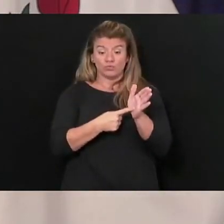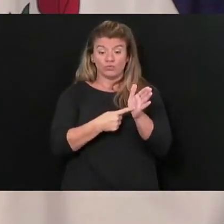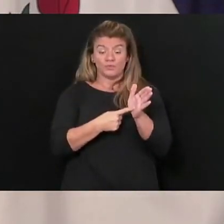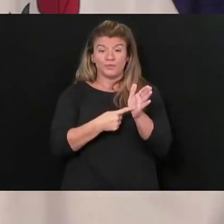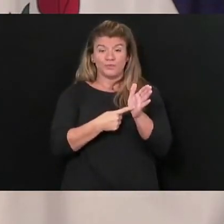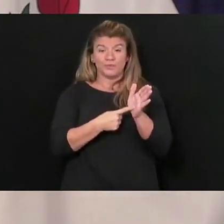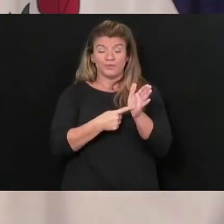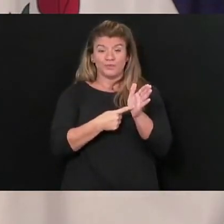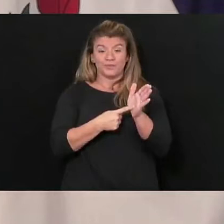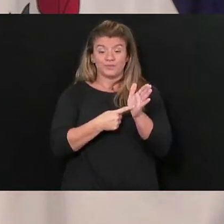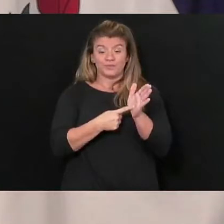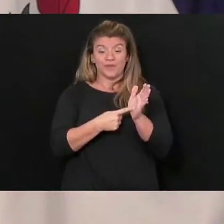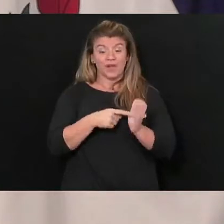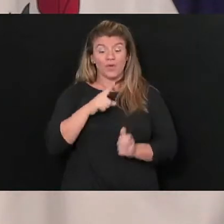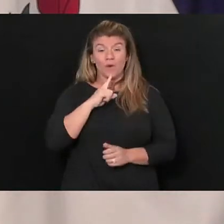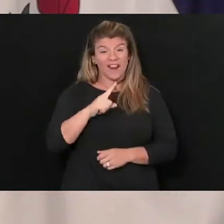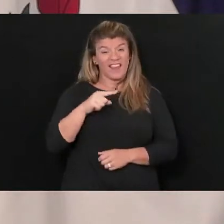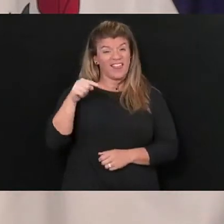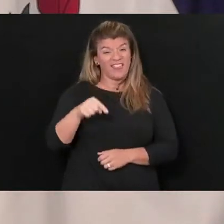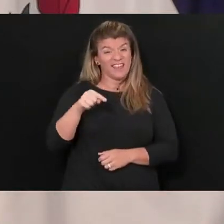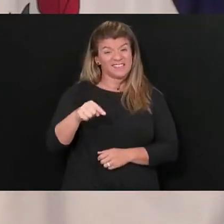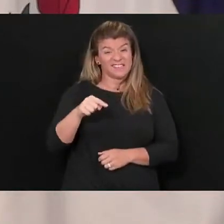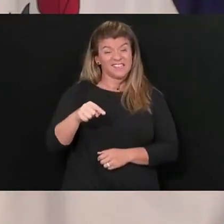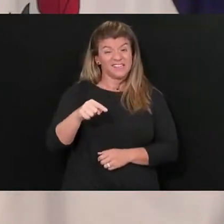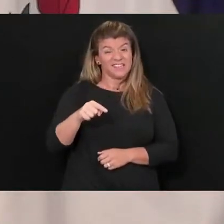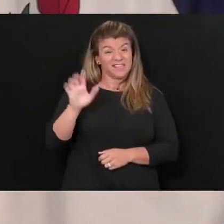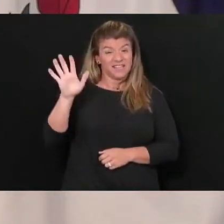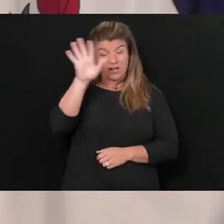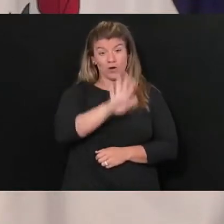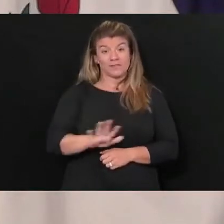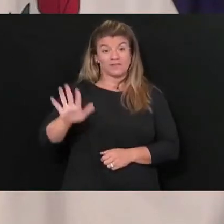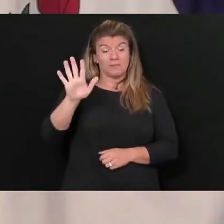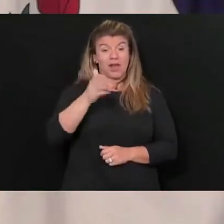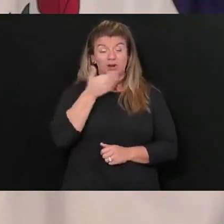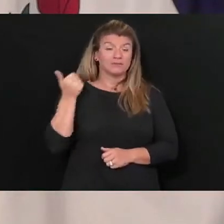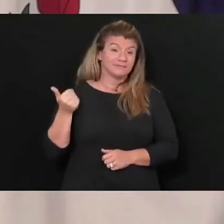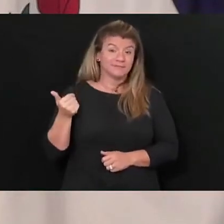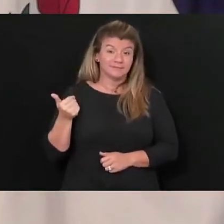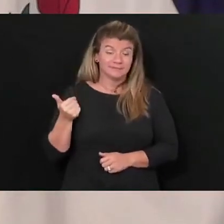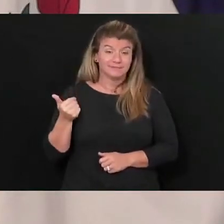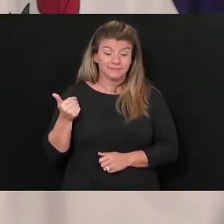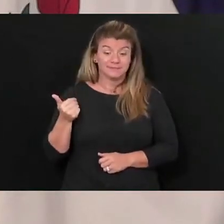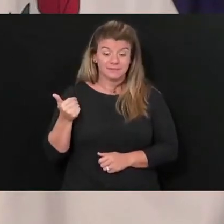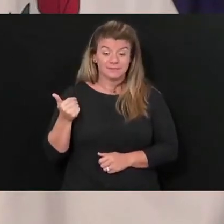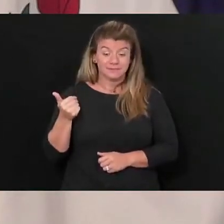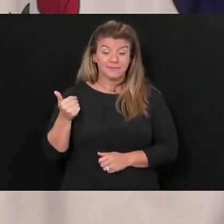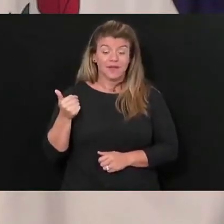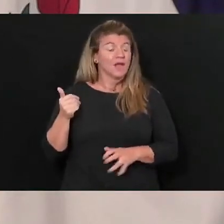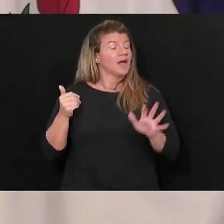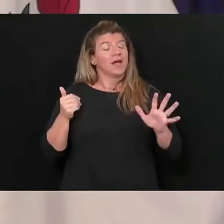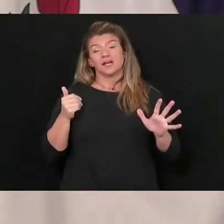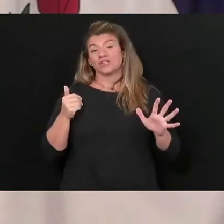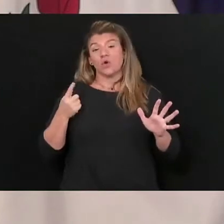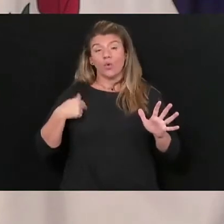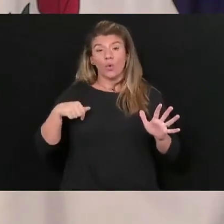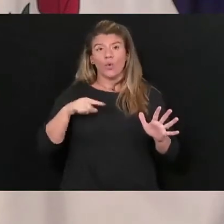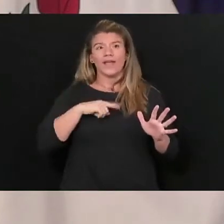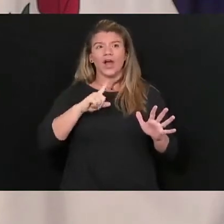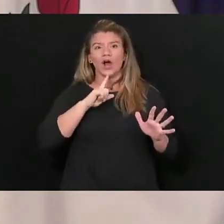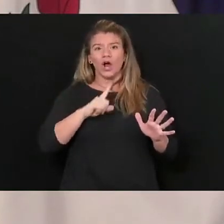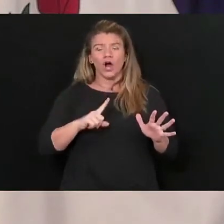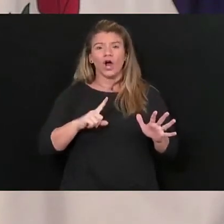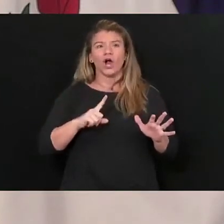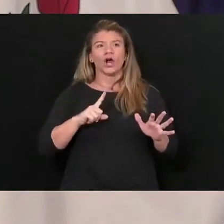looks one whale of a lot better to me. That's all there is to it. So we're making real headway somewhere